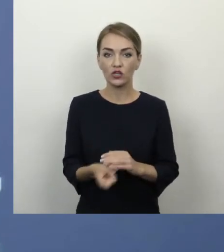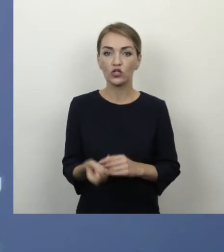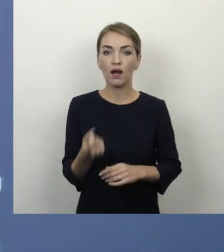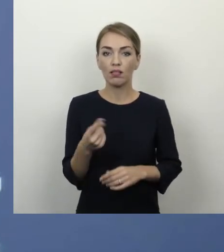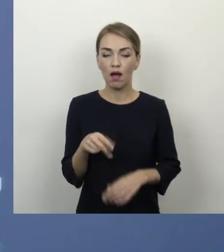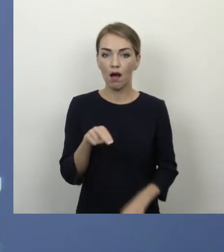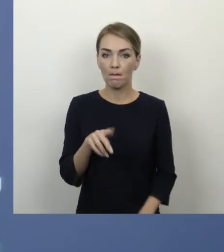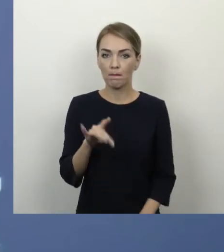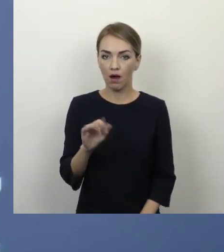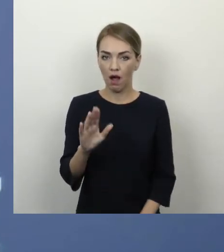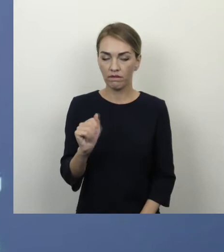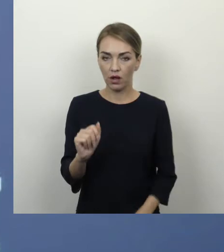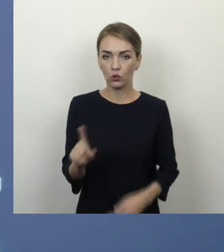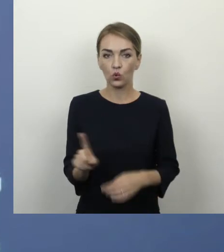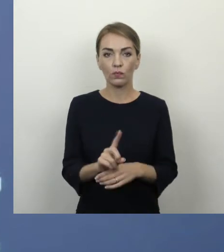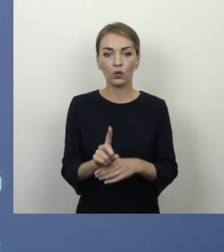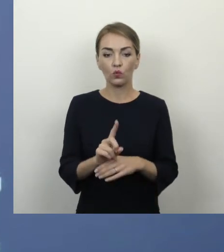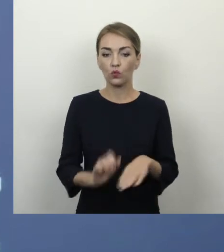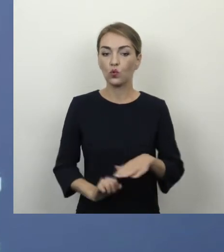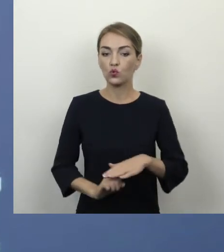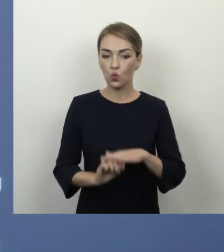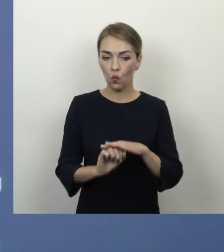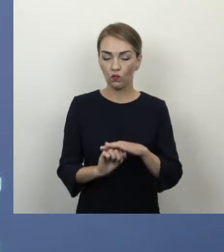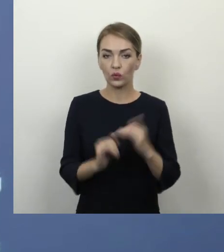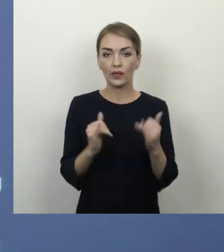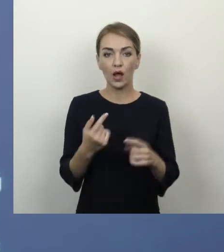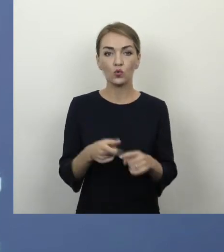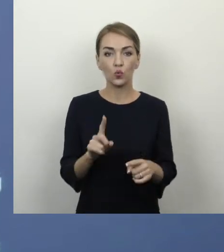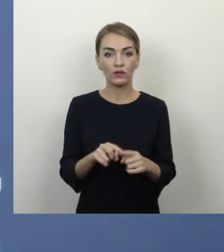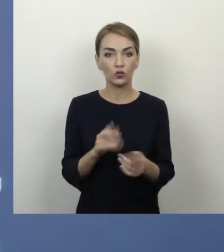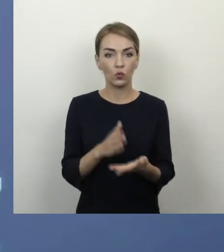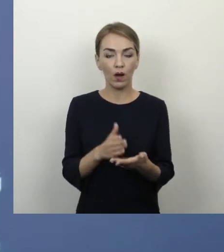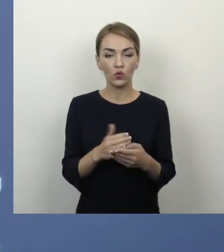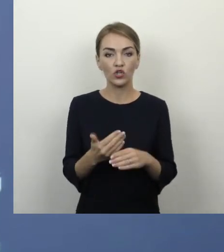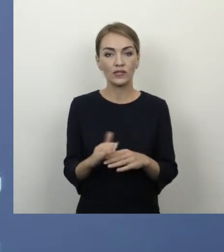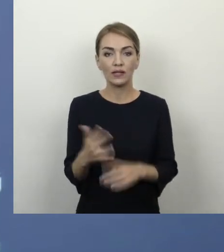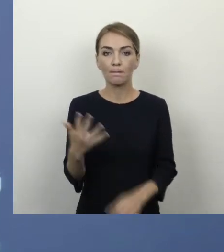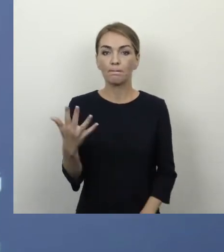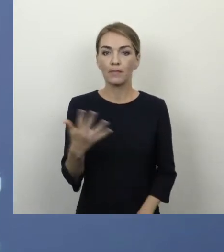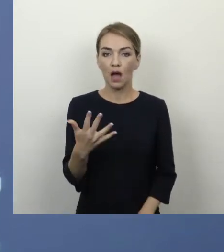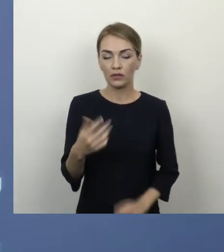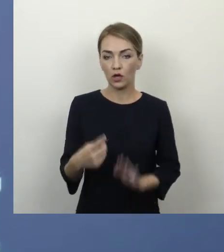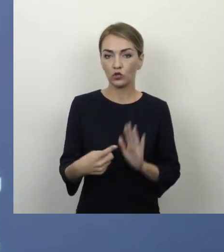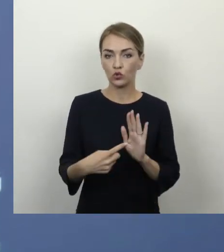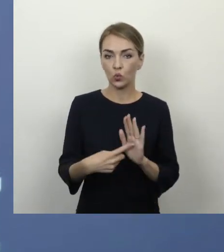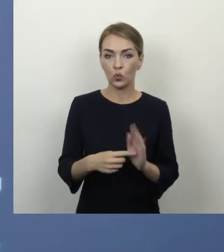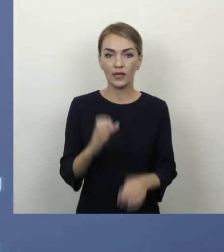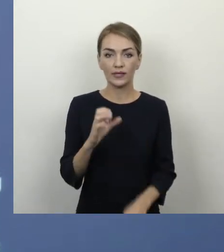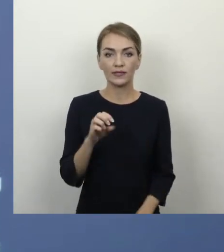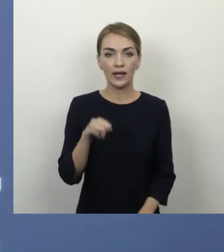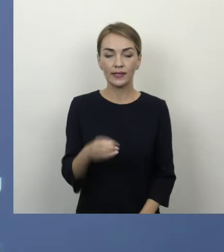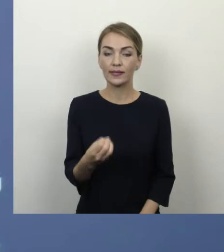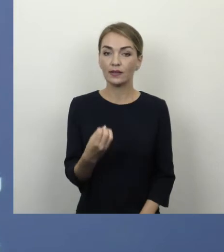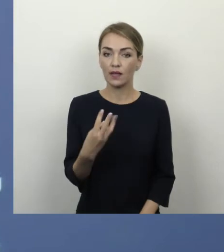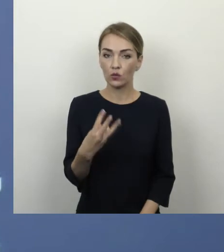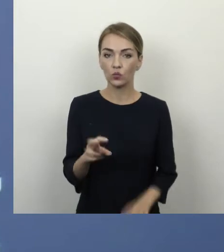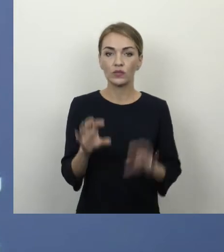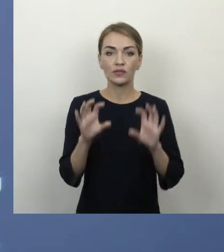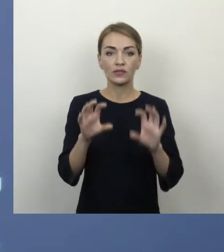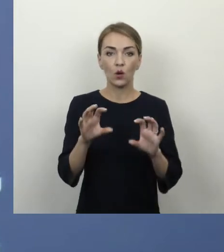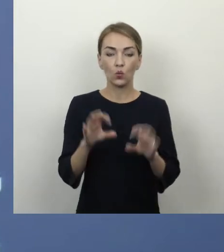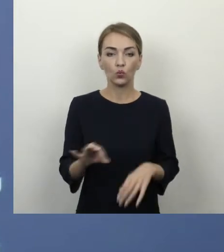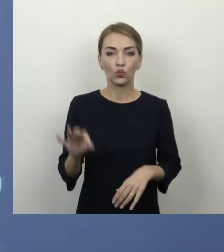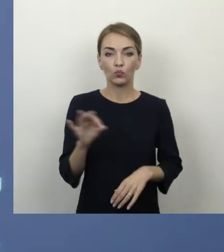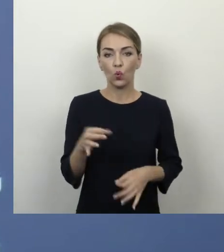Supreme Court, which becomes kind of a source of law. In view of the legislation, in particular